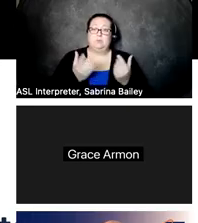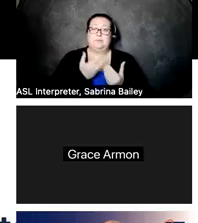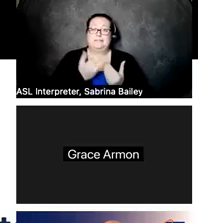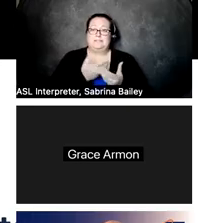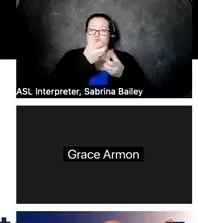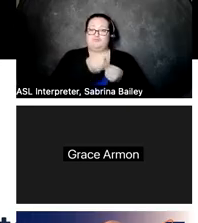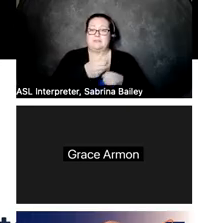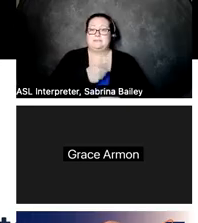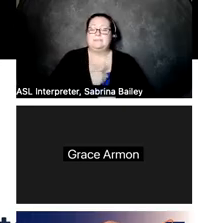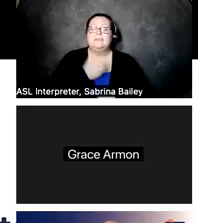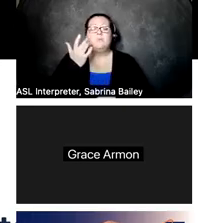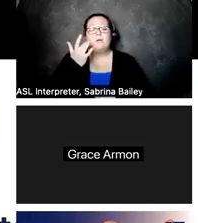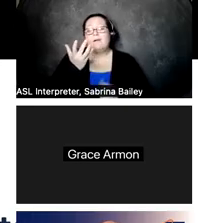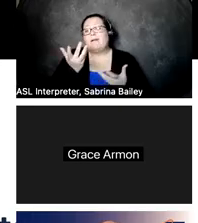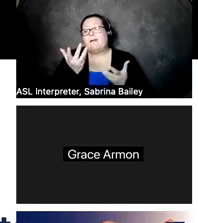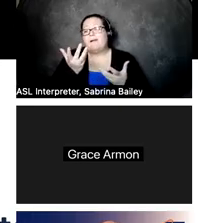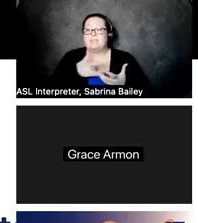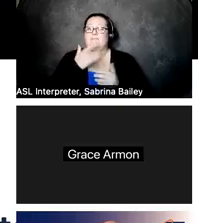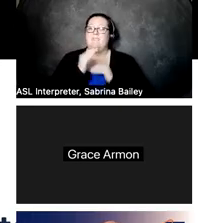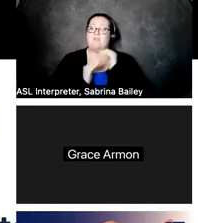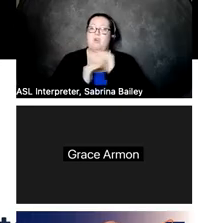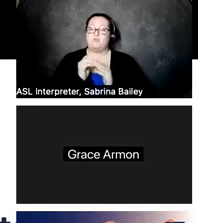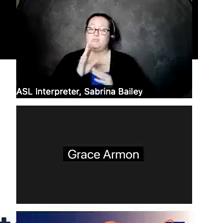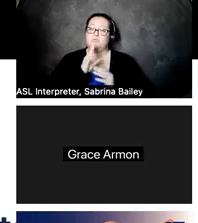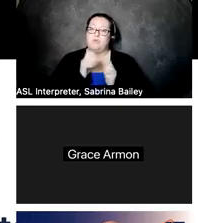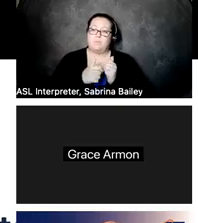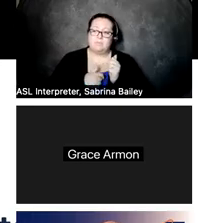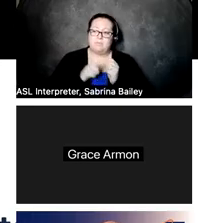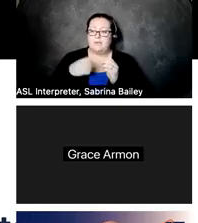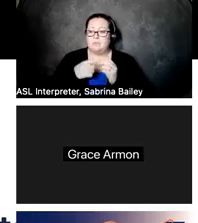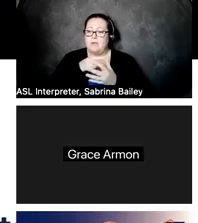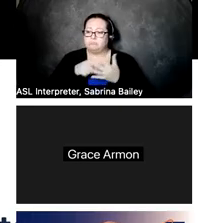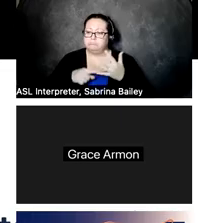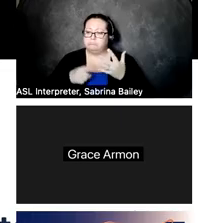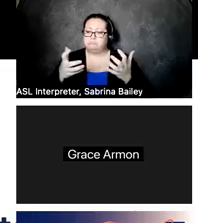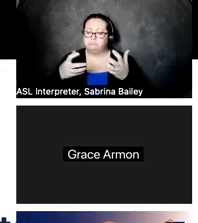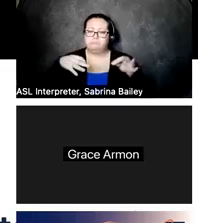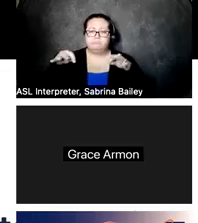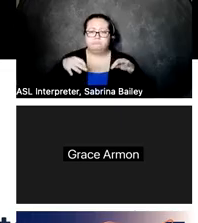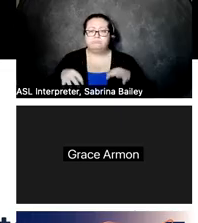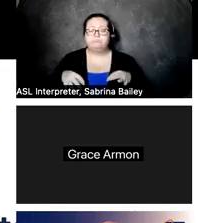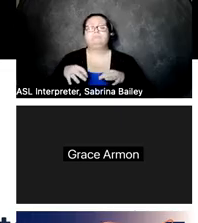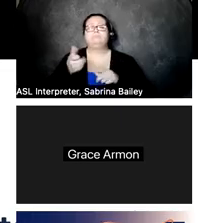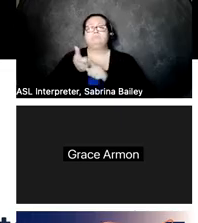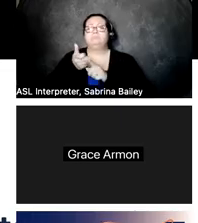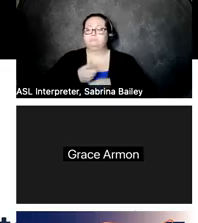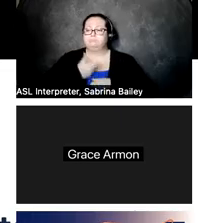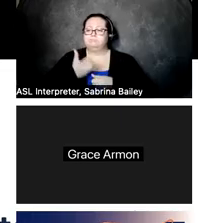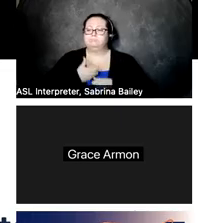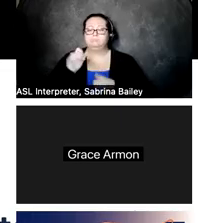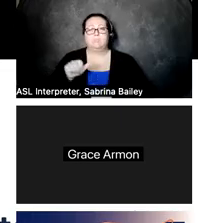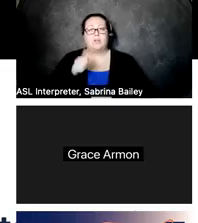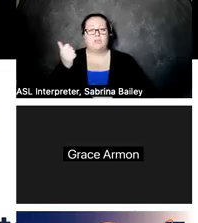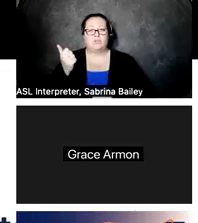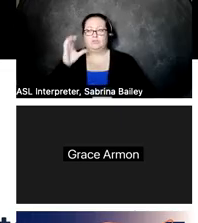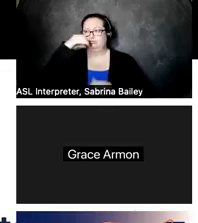because, they felt comfortable to talk to me about things that they wouldn't talk with, anybody else, much less a